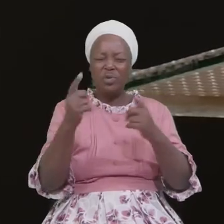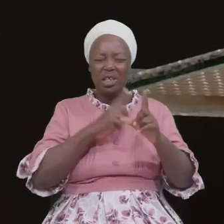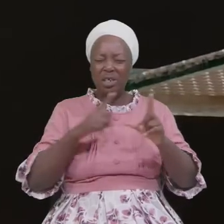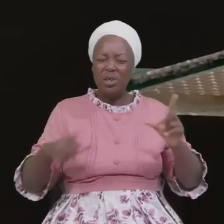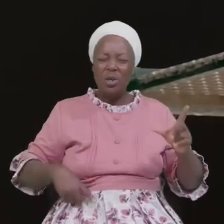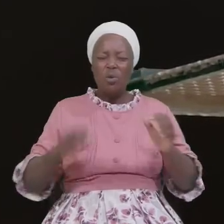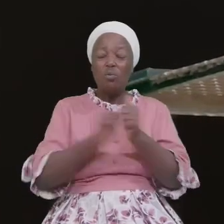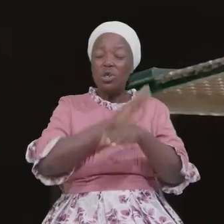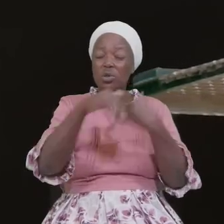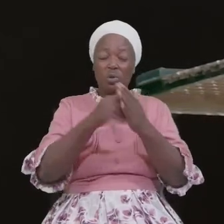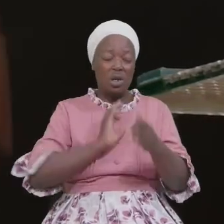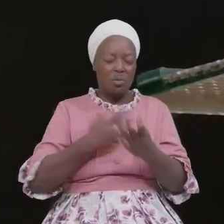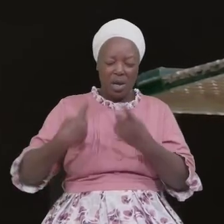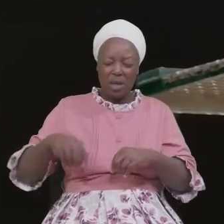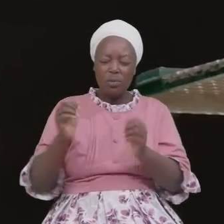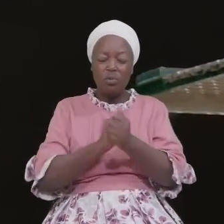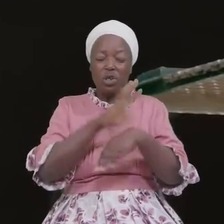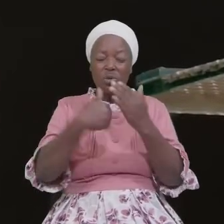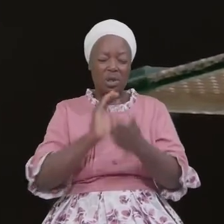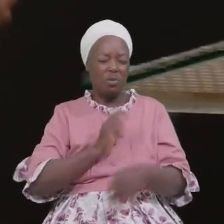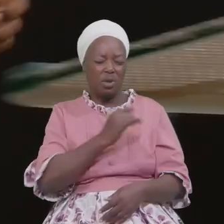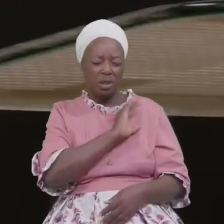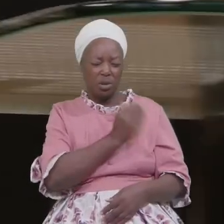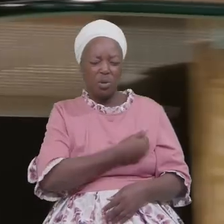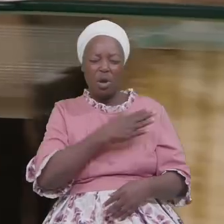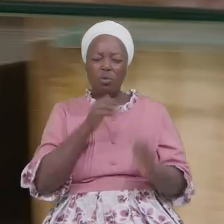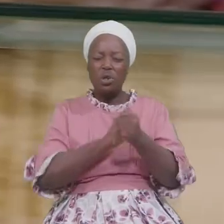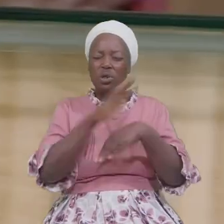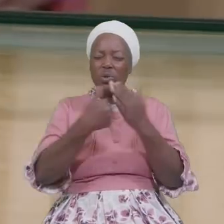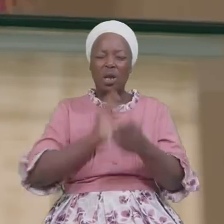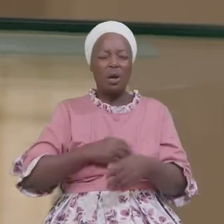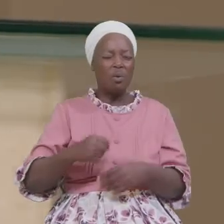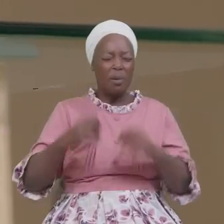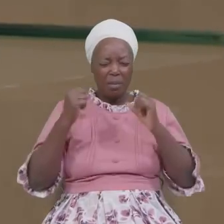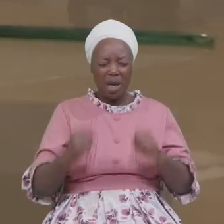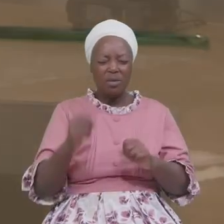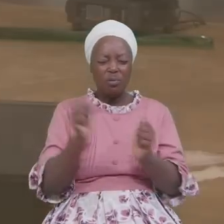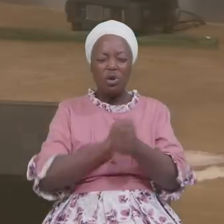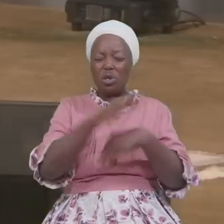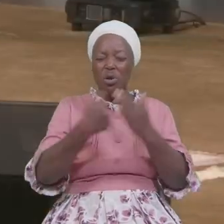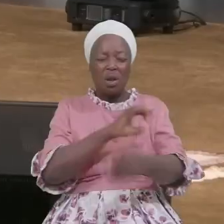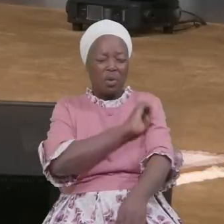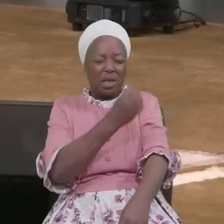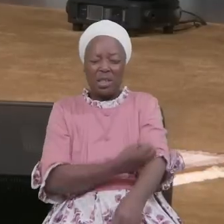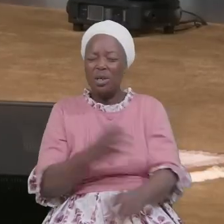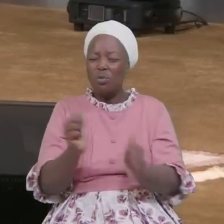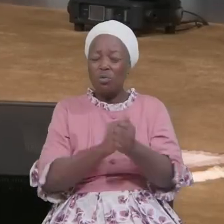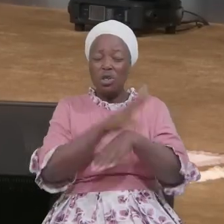with all our heart, with all our soul, with all our mind, with all our strength, with all